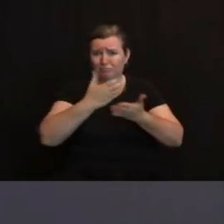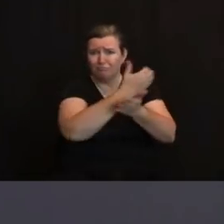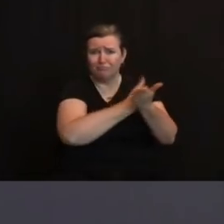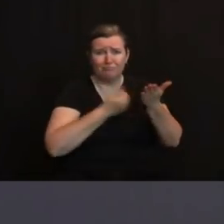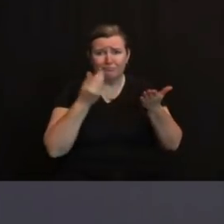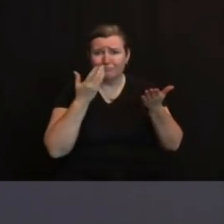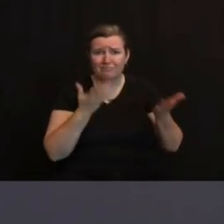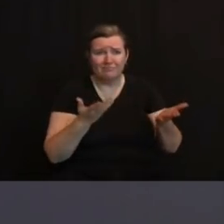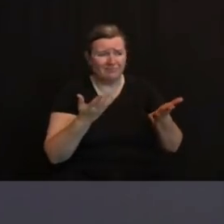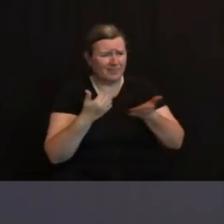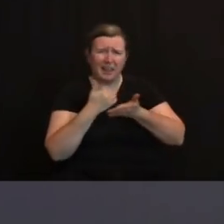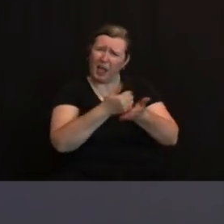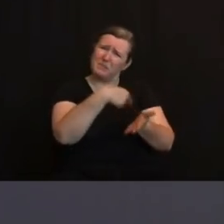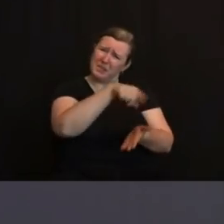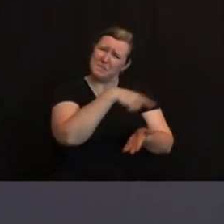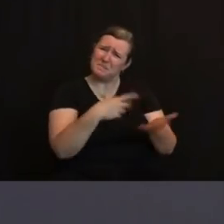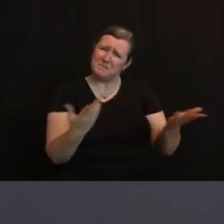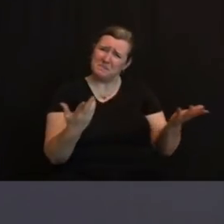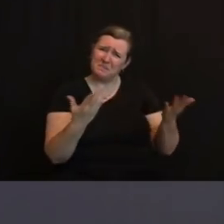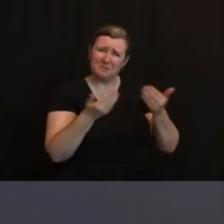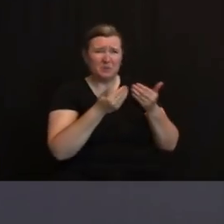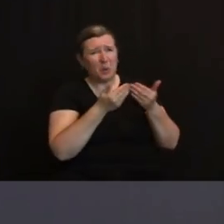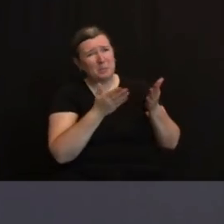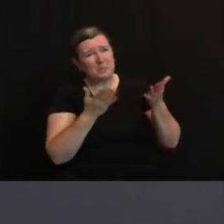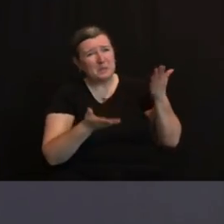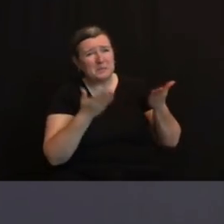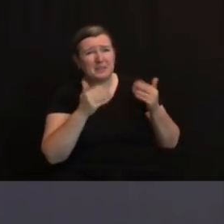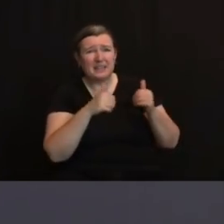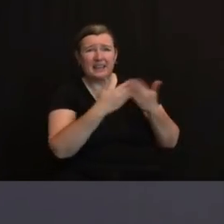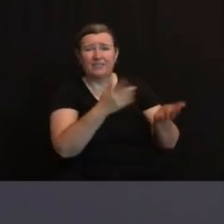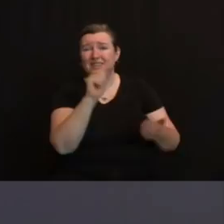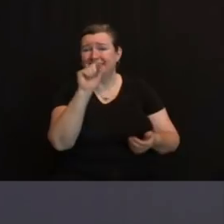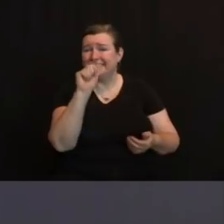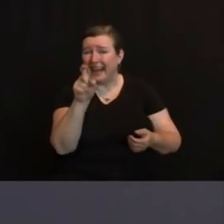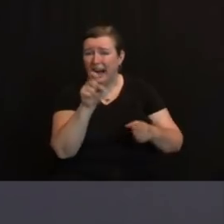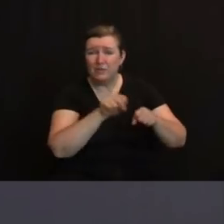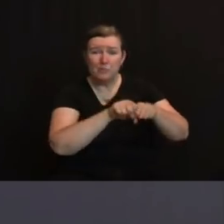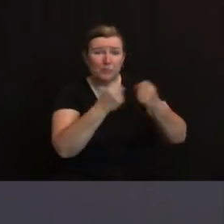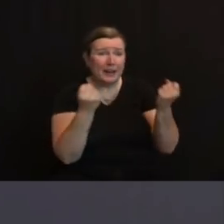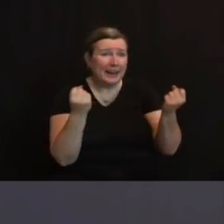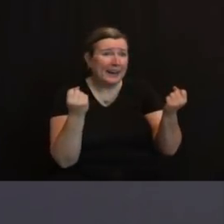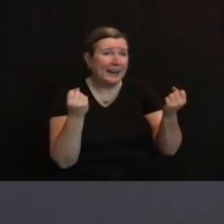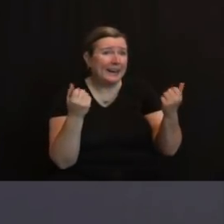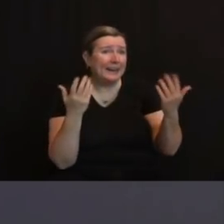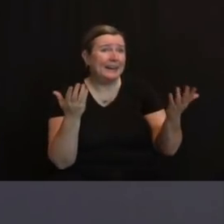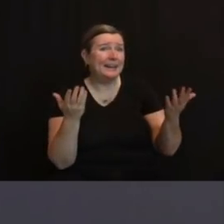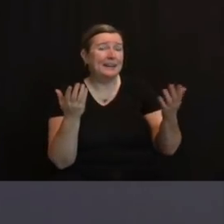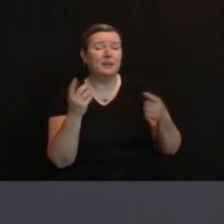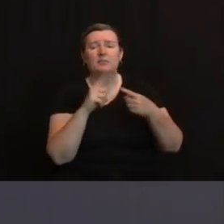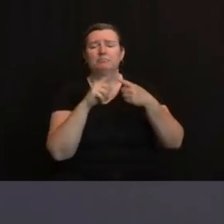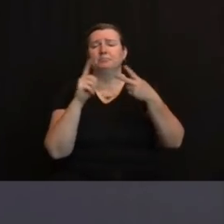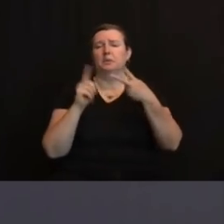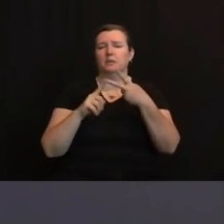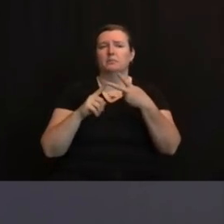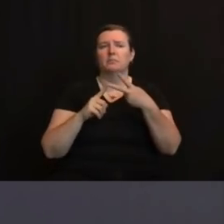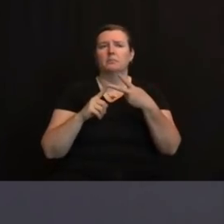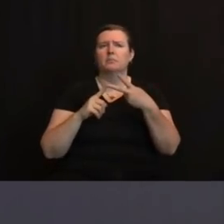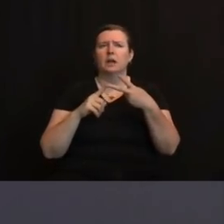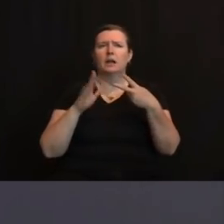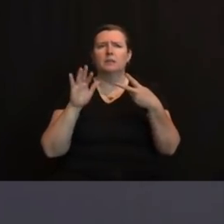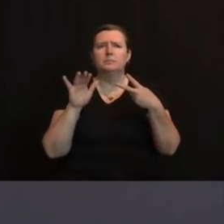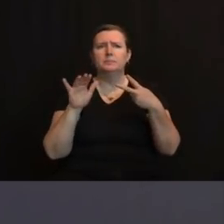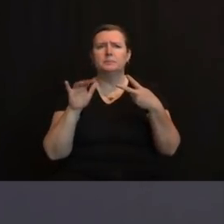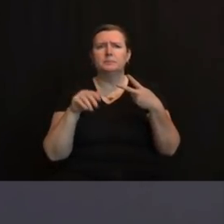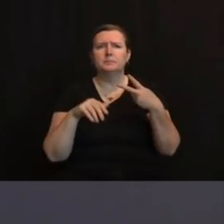to helping them out once they open, tax breaks, financially? And the second question is, obviously, as you continue to lift restrictions that